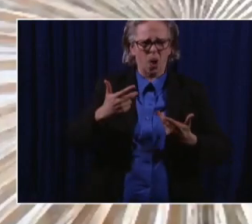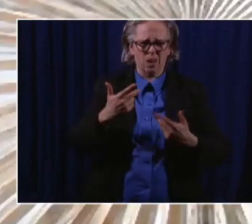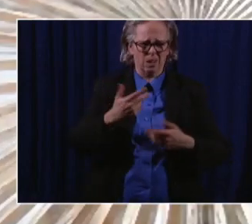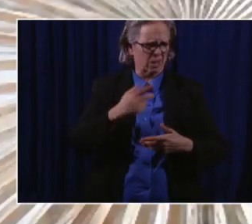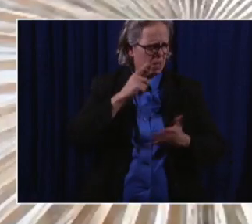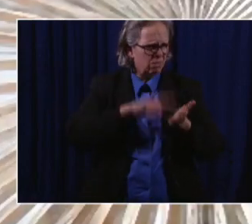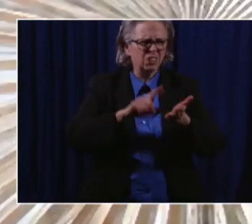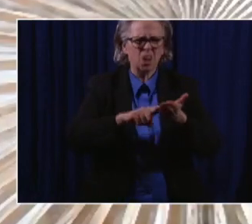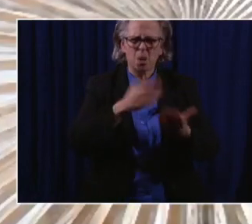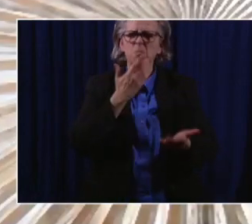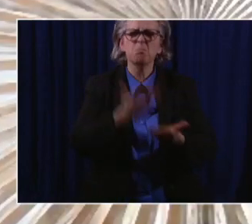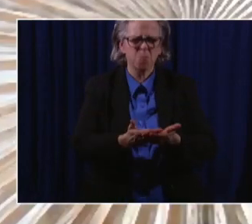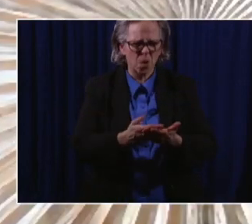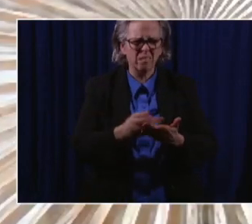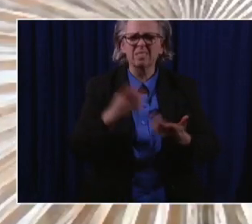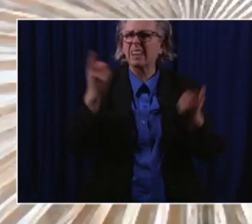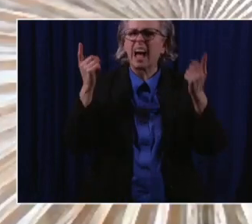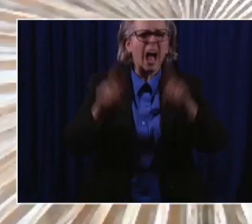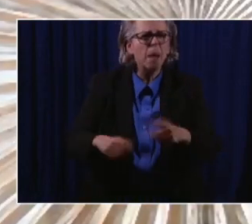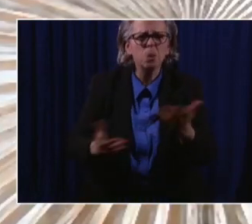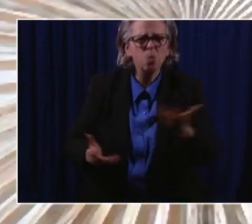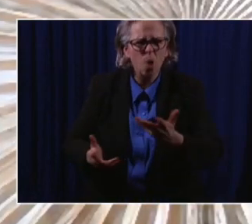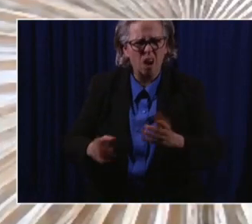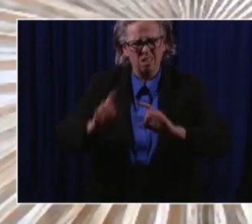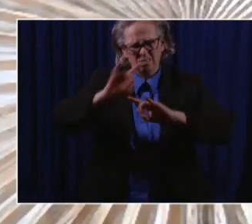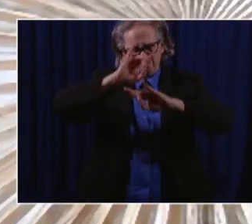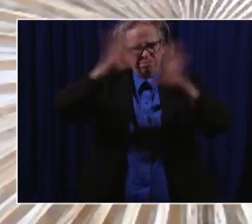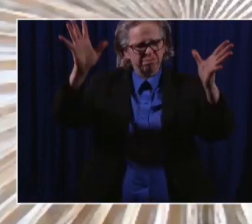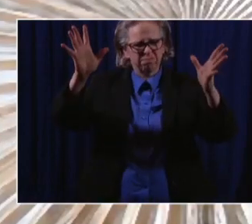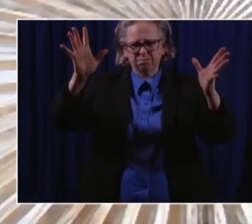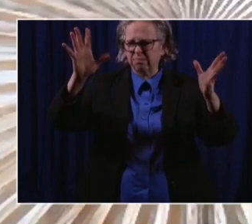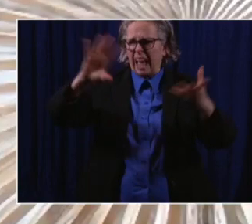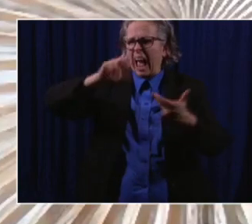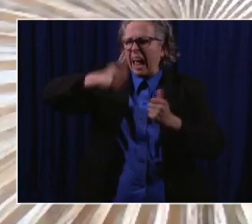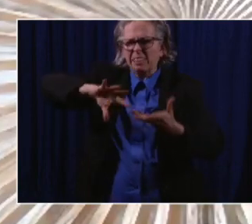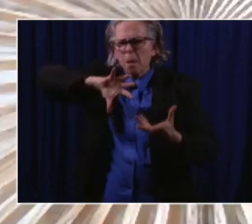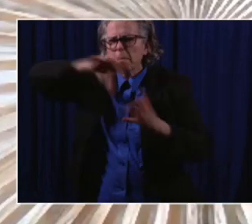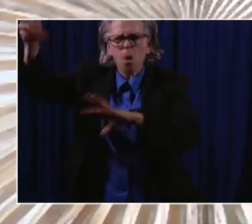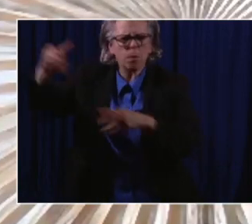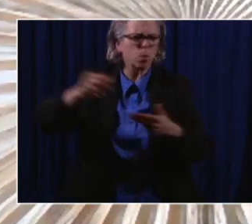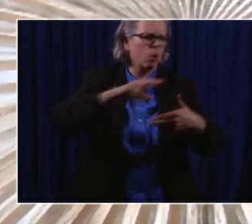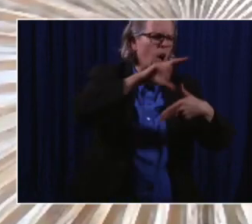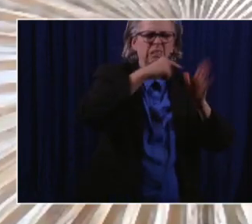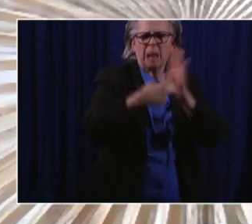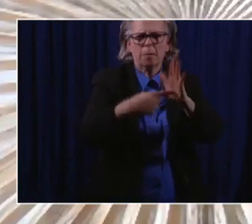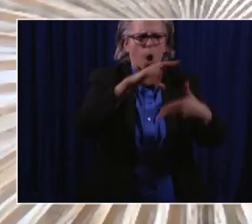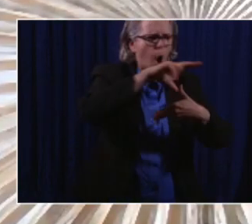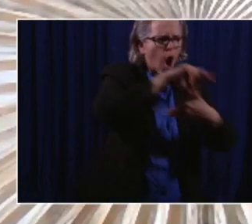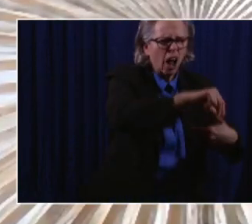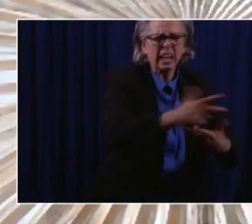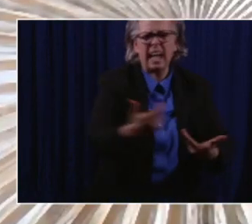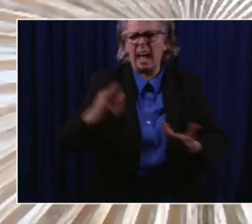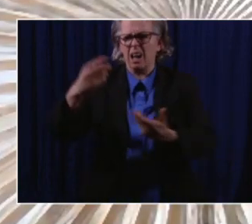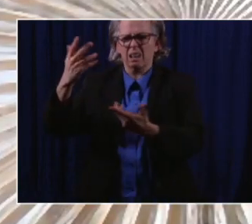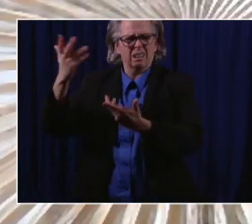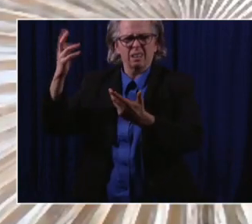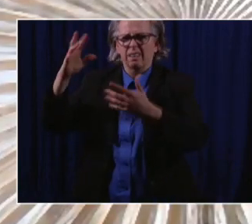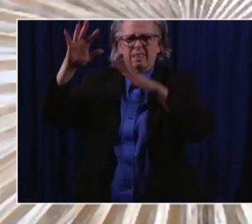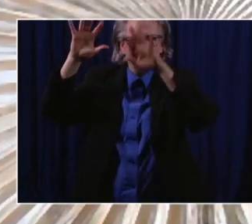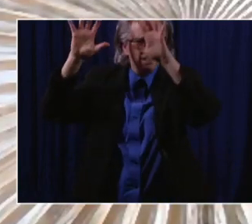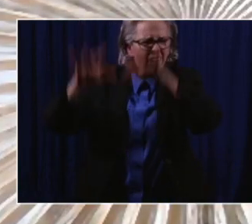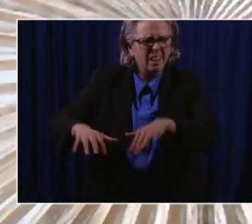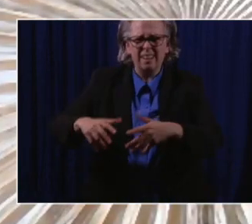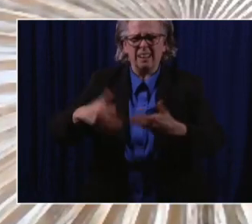and in this case, in pandemic times, it has proven to be a time of increased anxiety and stress